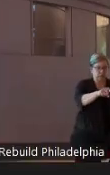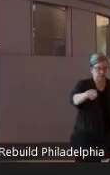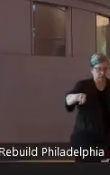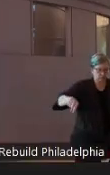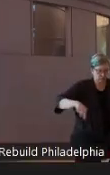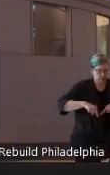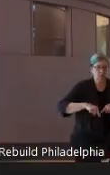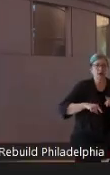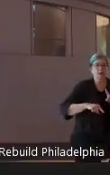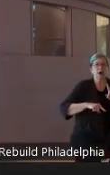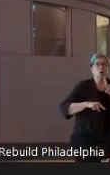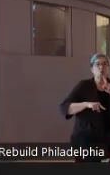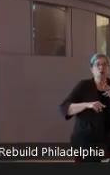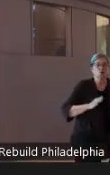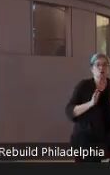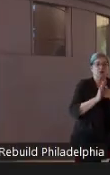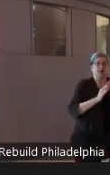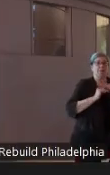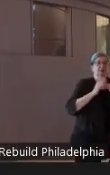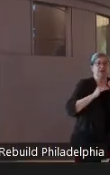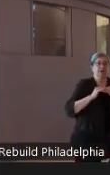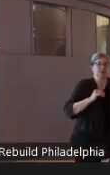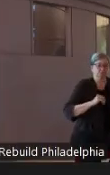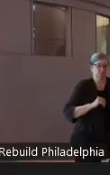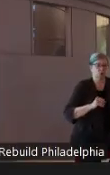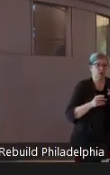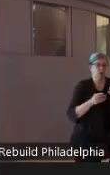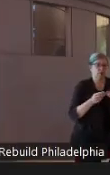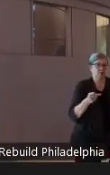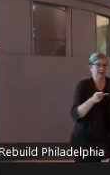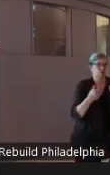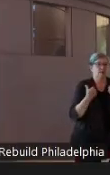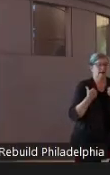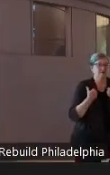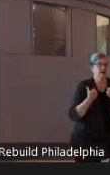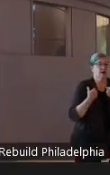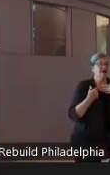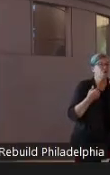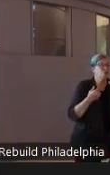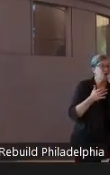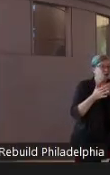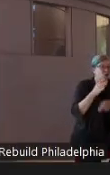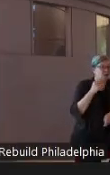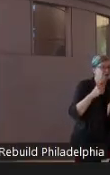The total value of the project, of the new project, will be $44 million.